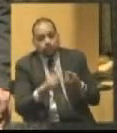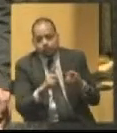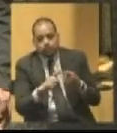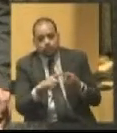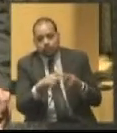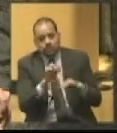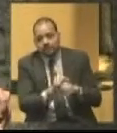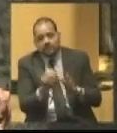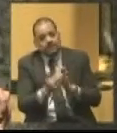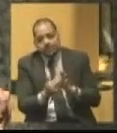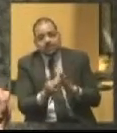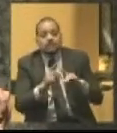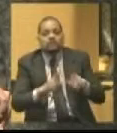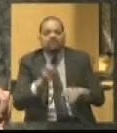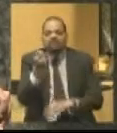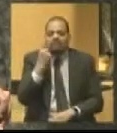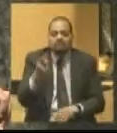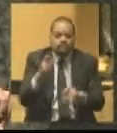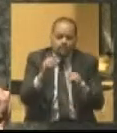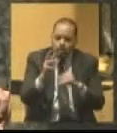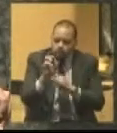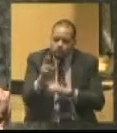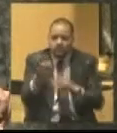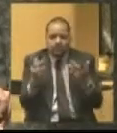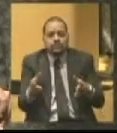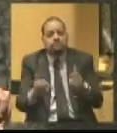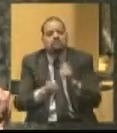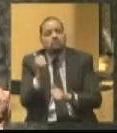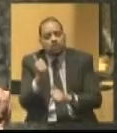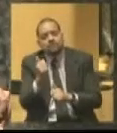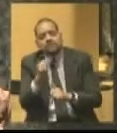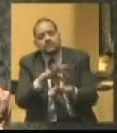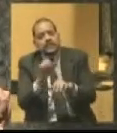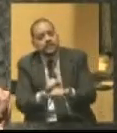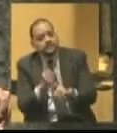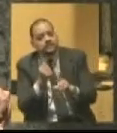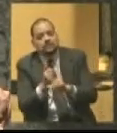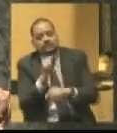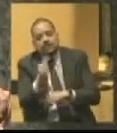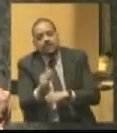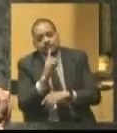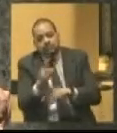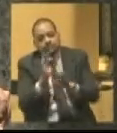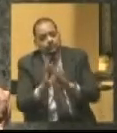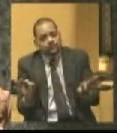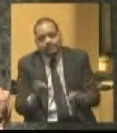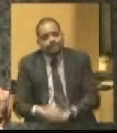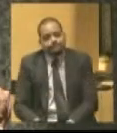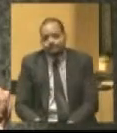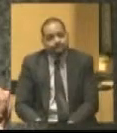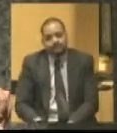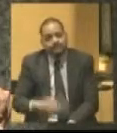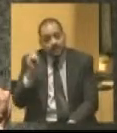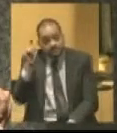practically freed. Lincoln could not have been surprised by this, for no one had been more skeptical of the Emancipation Proclamation than